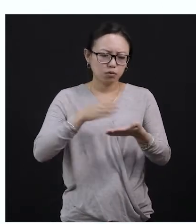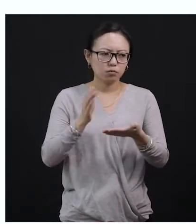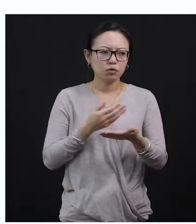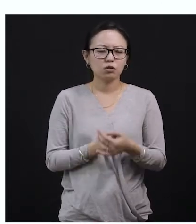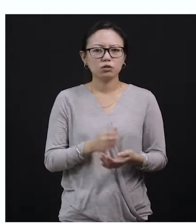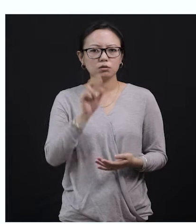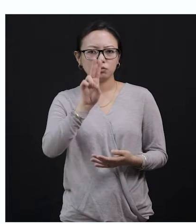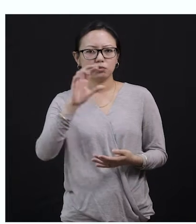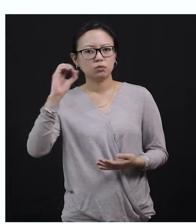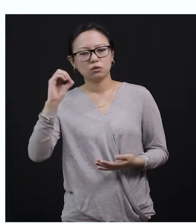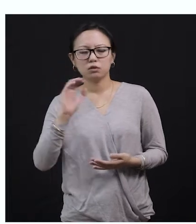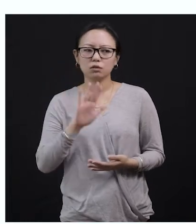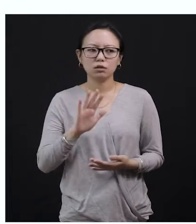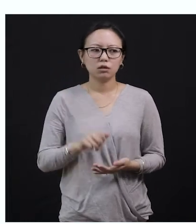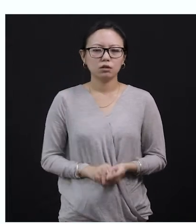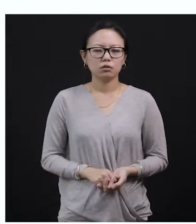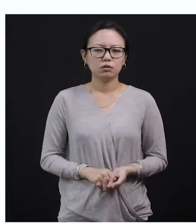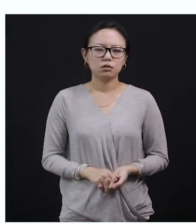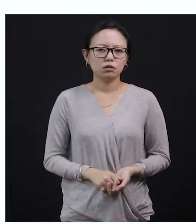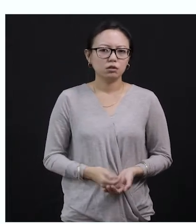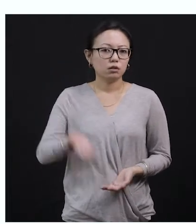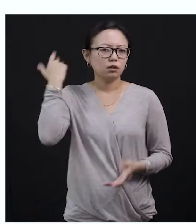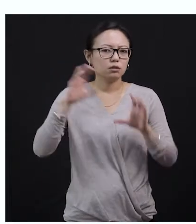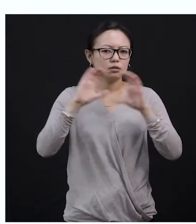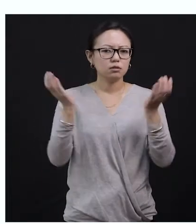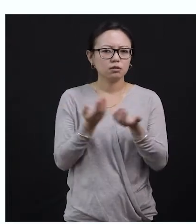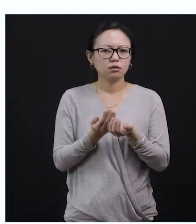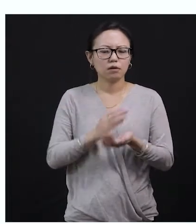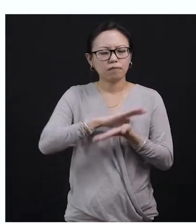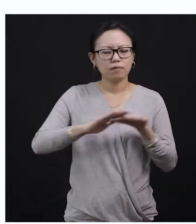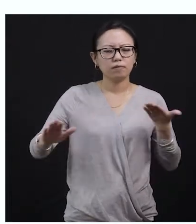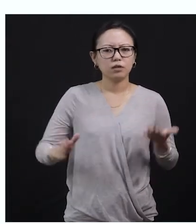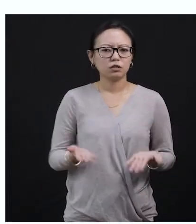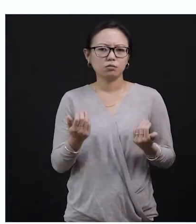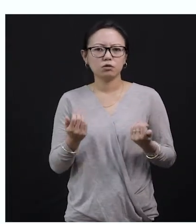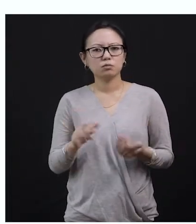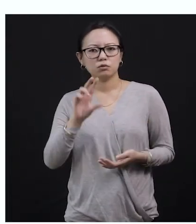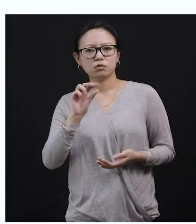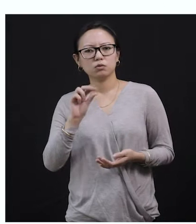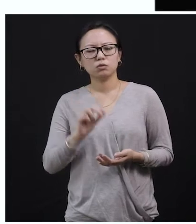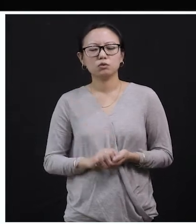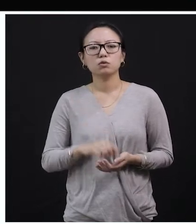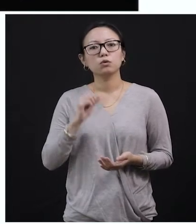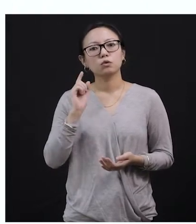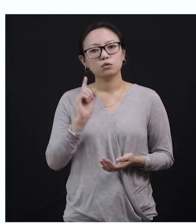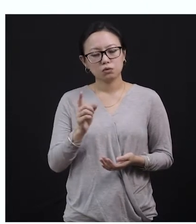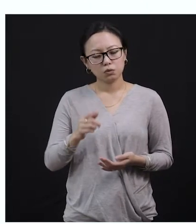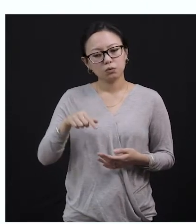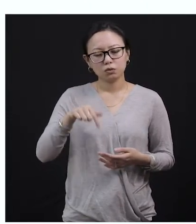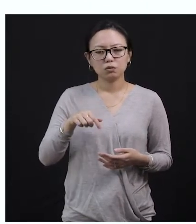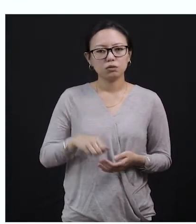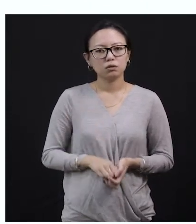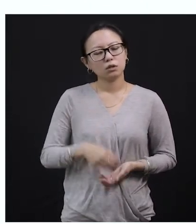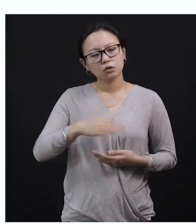cover up the entire topics. So today we will continue from the ones that we have left in the previous class, okay?